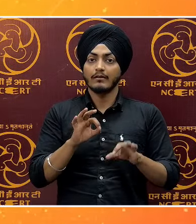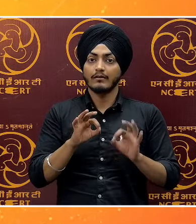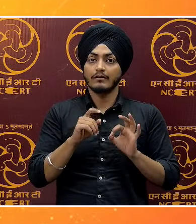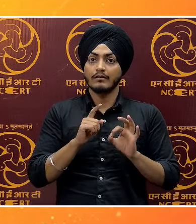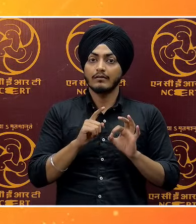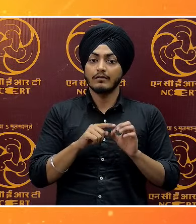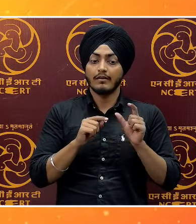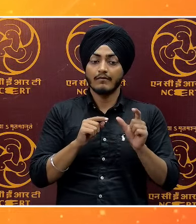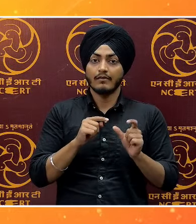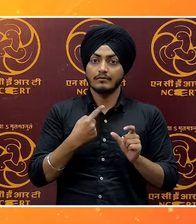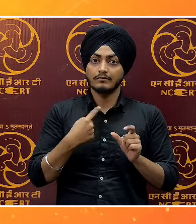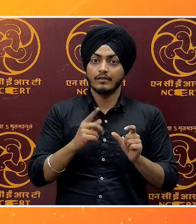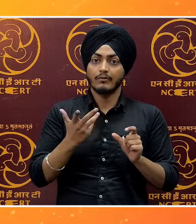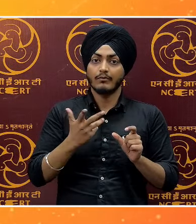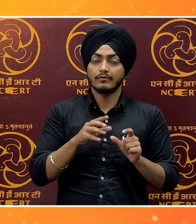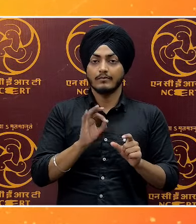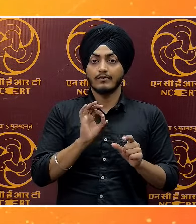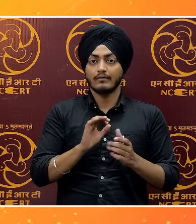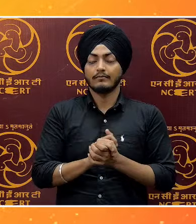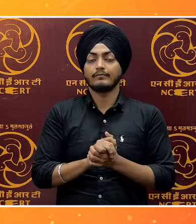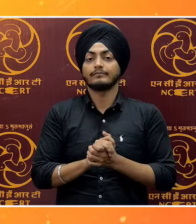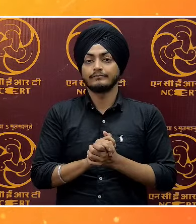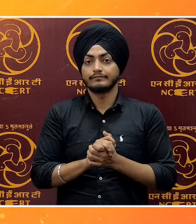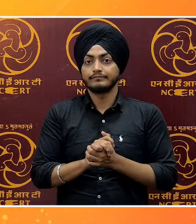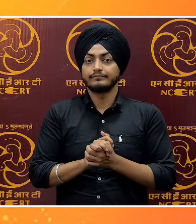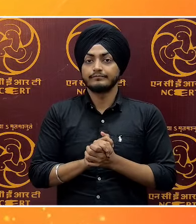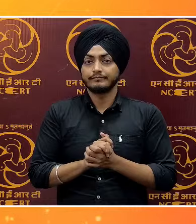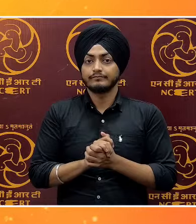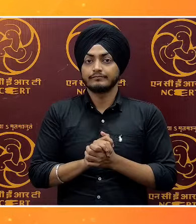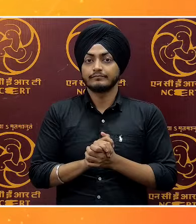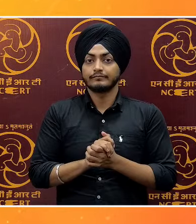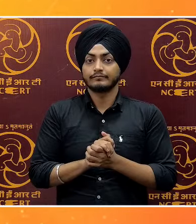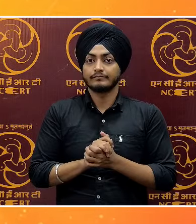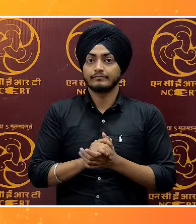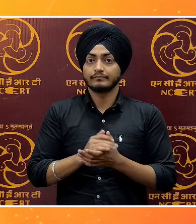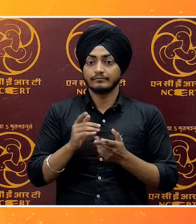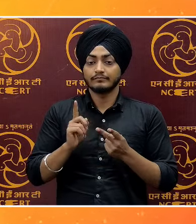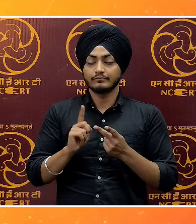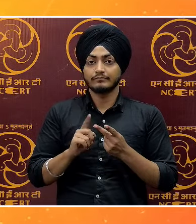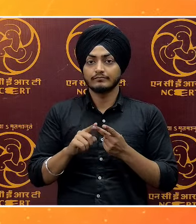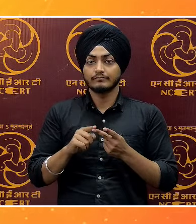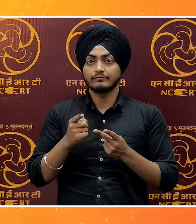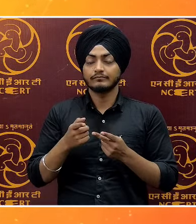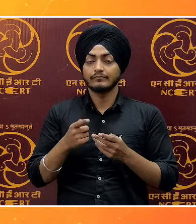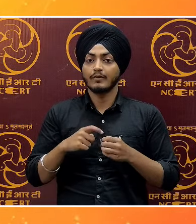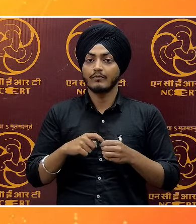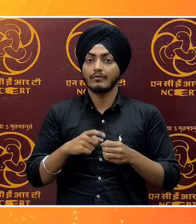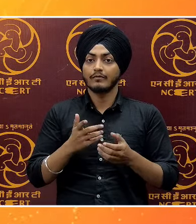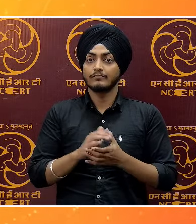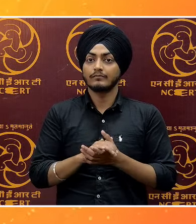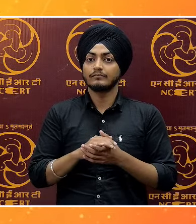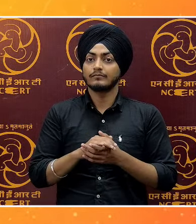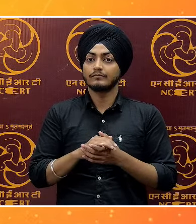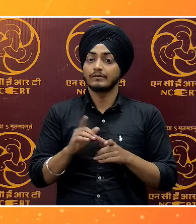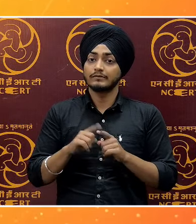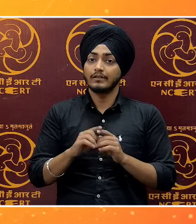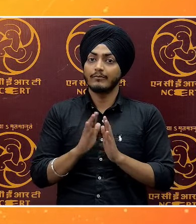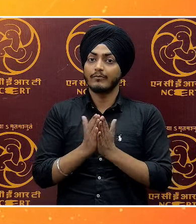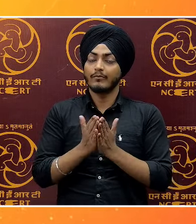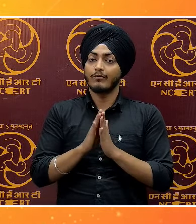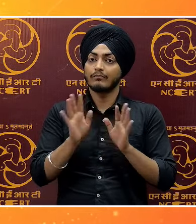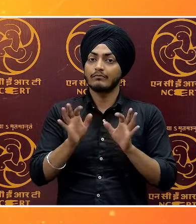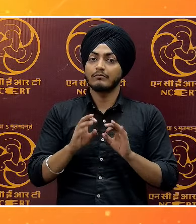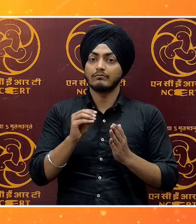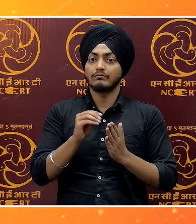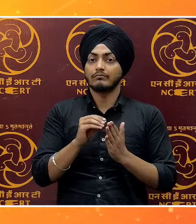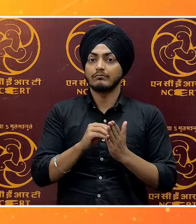column 3. Right. So second part of this homework is also given in the same way. So we